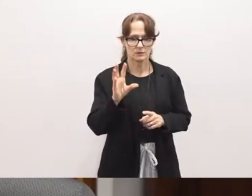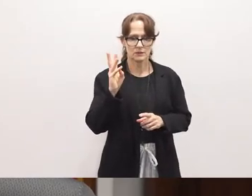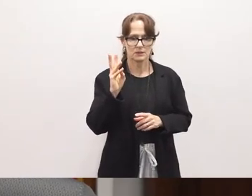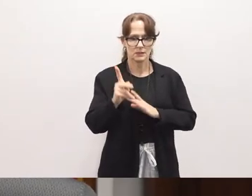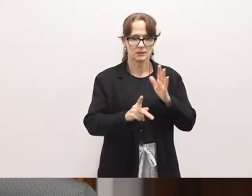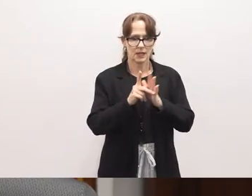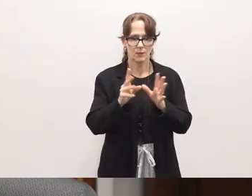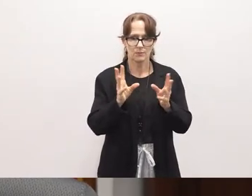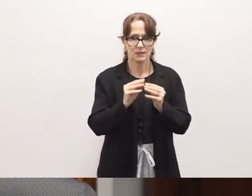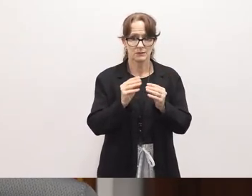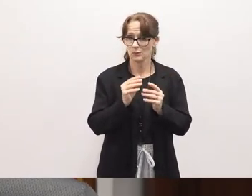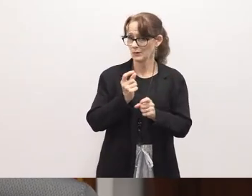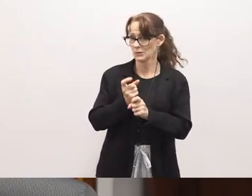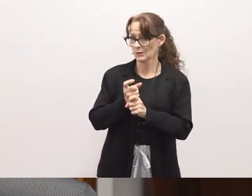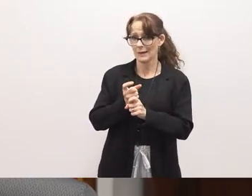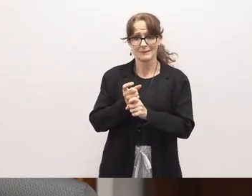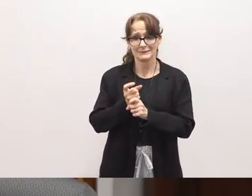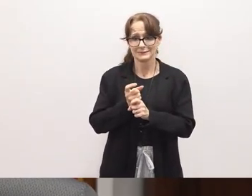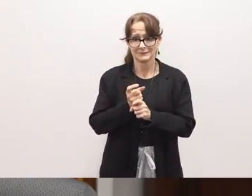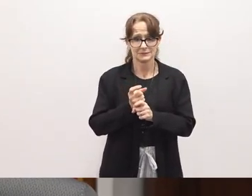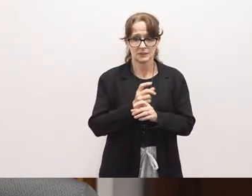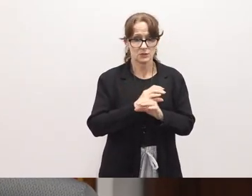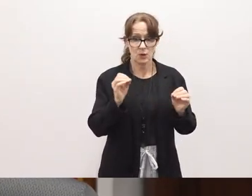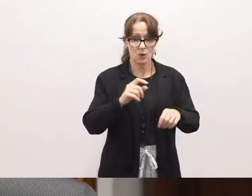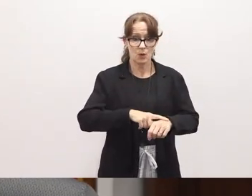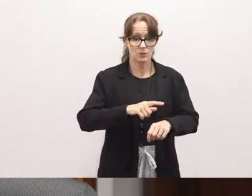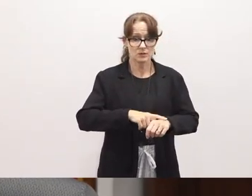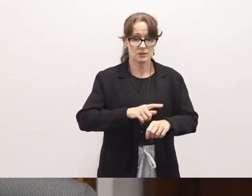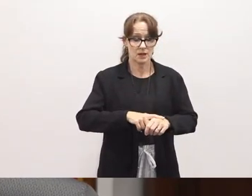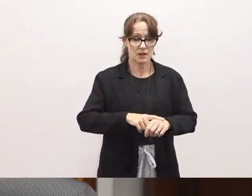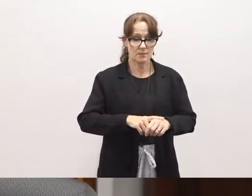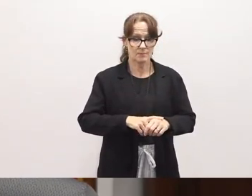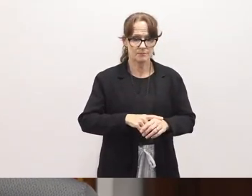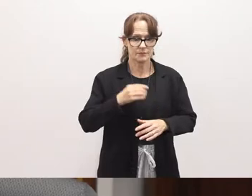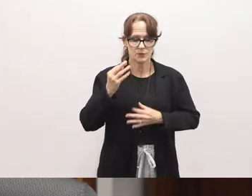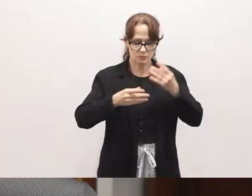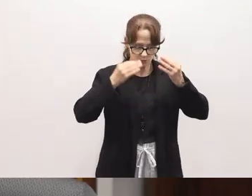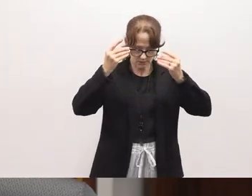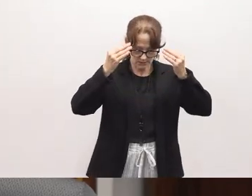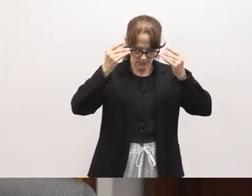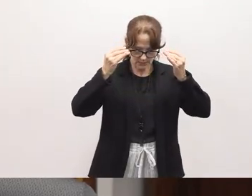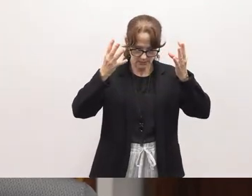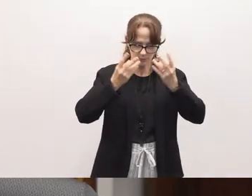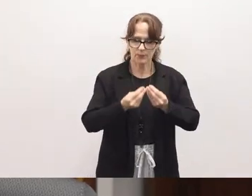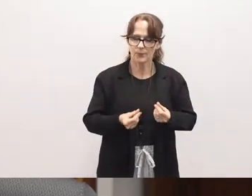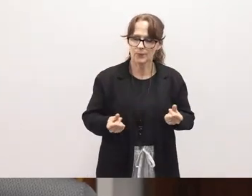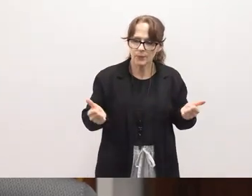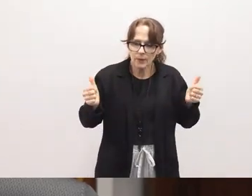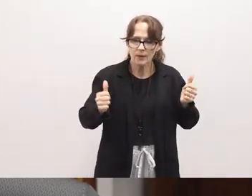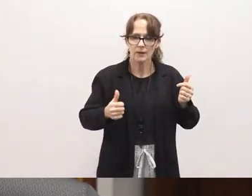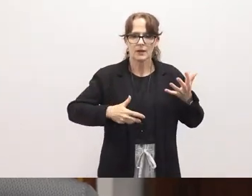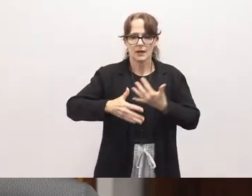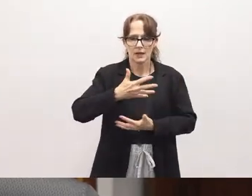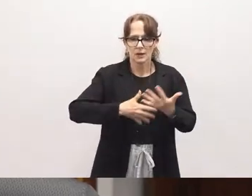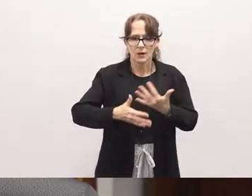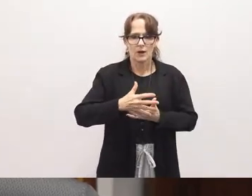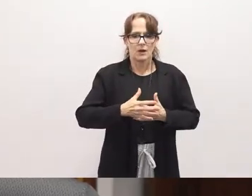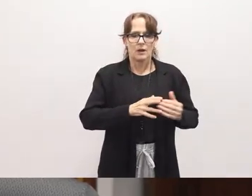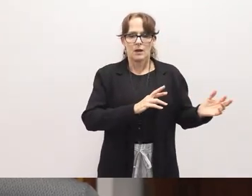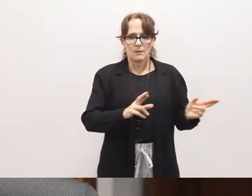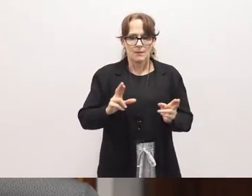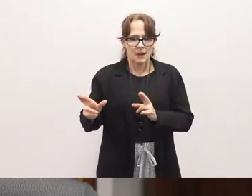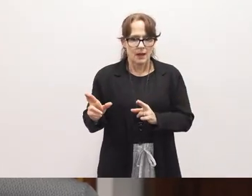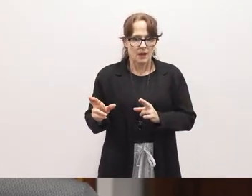joking about, because there was no time then to process, digest, interact, come